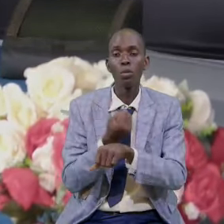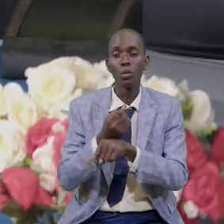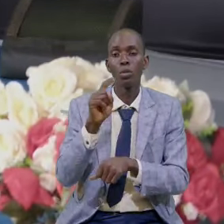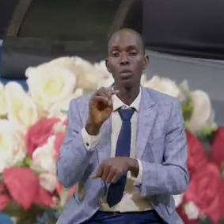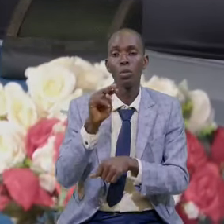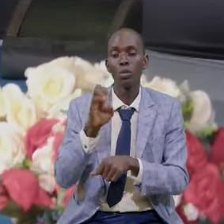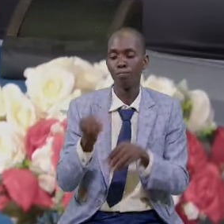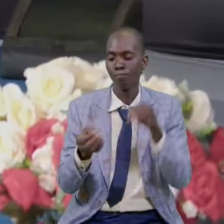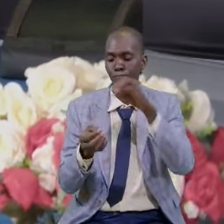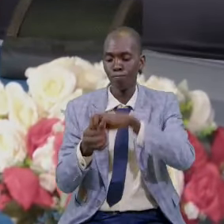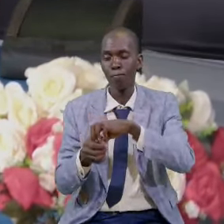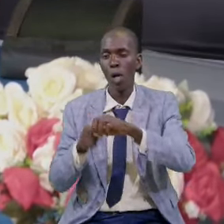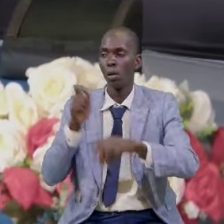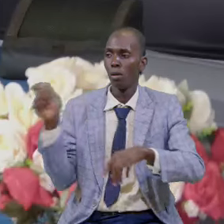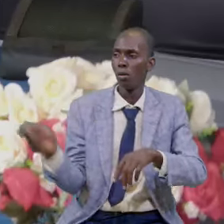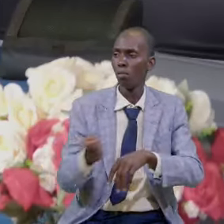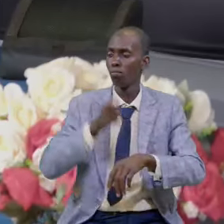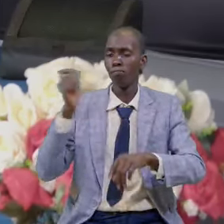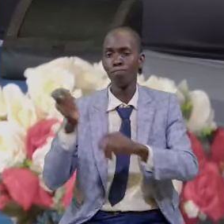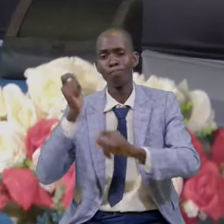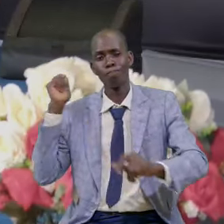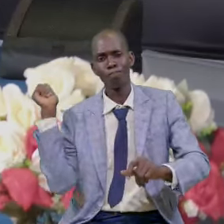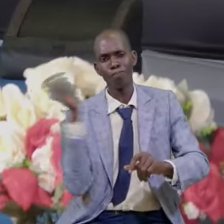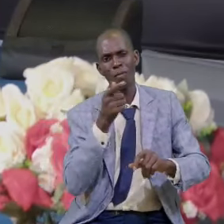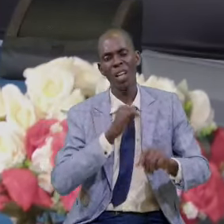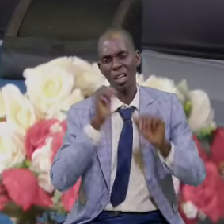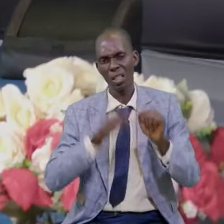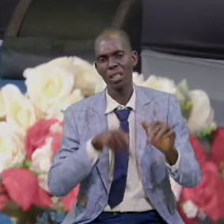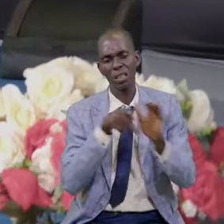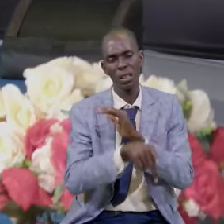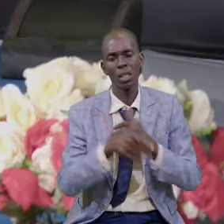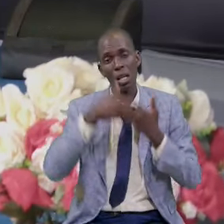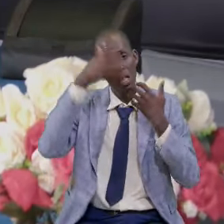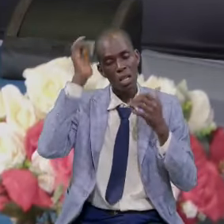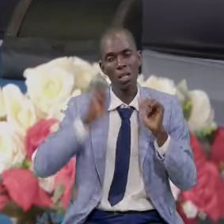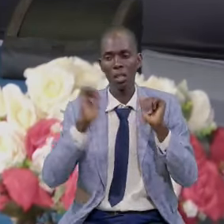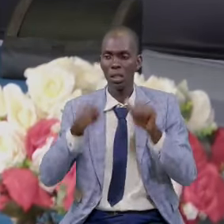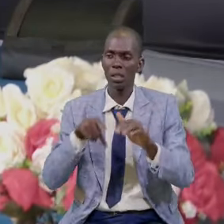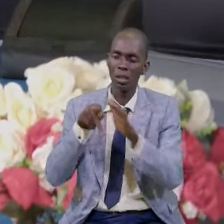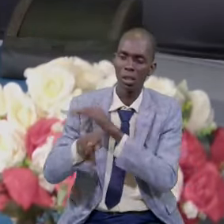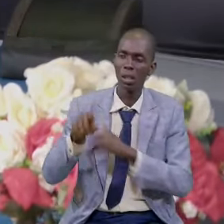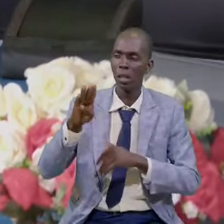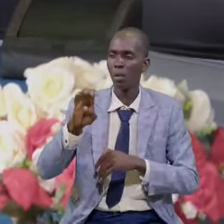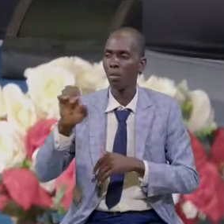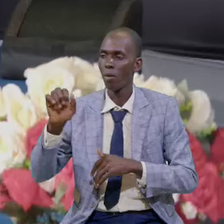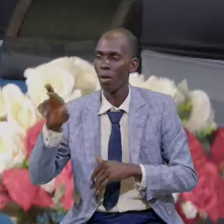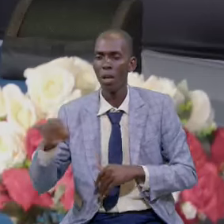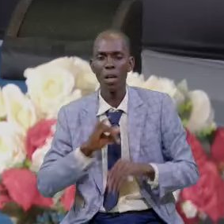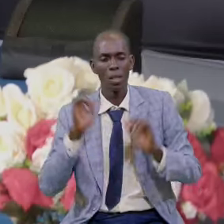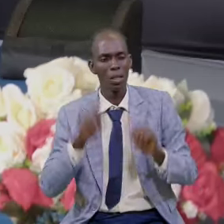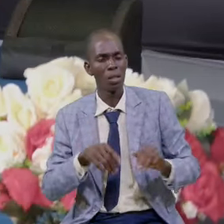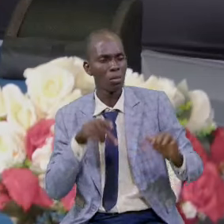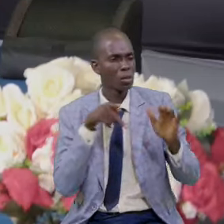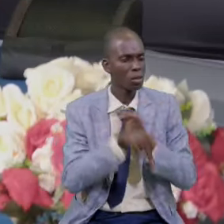that, I can get a lion, I can get a bear, I can get an eagle, and this